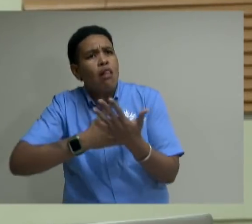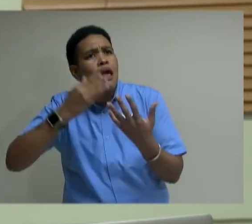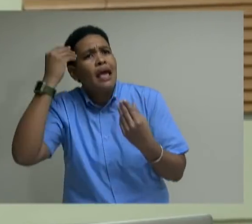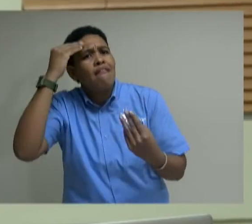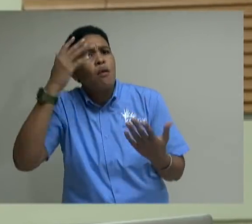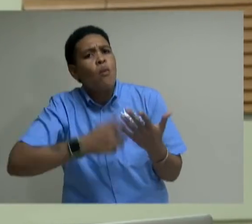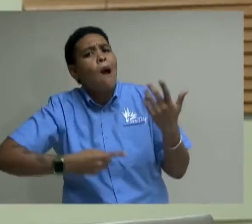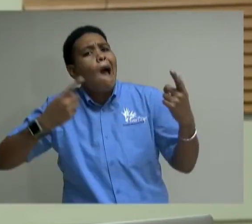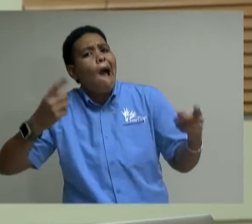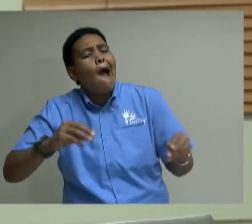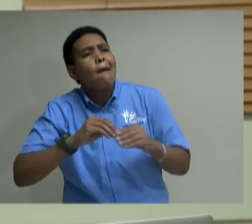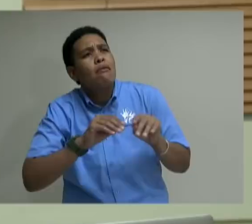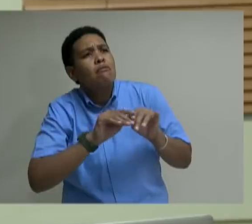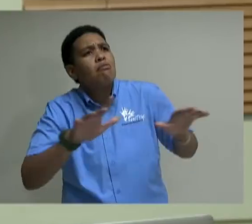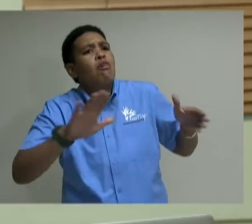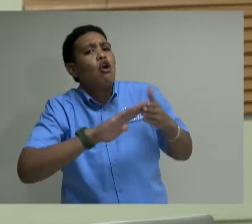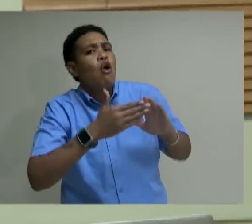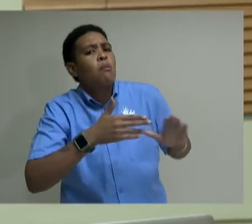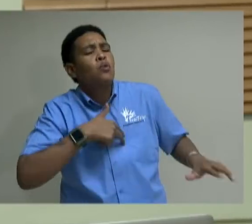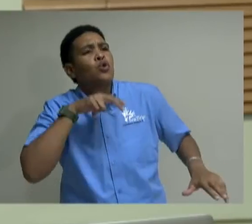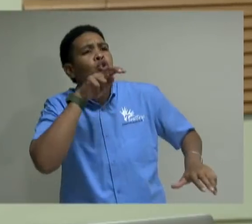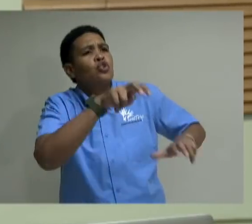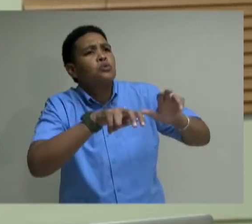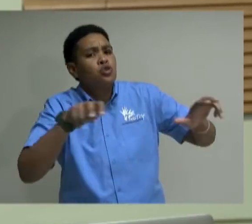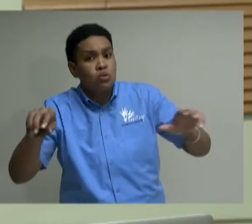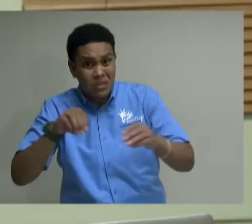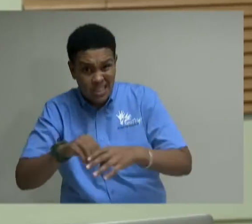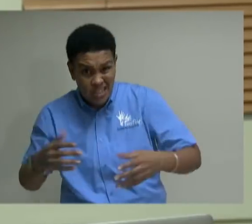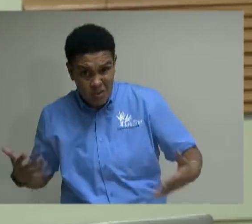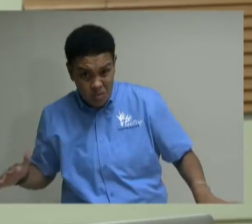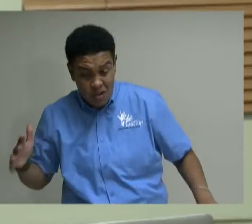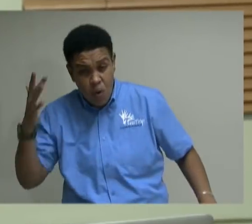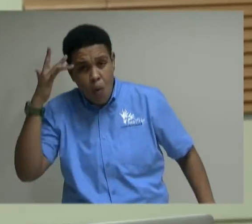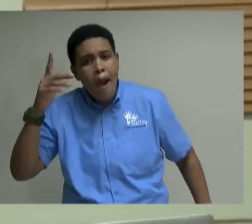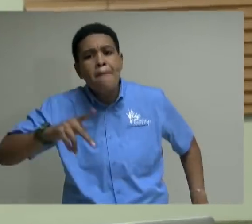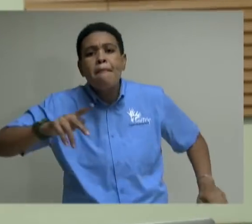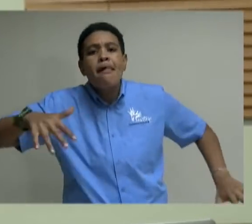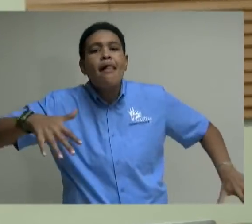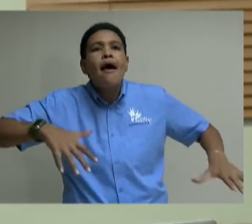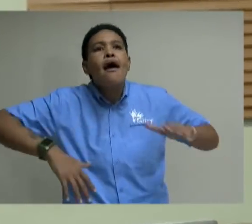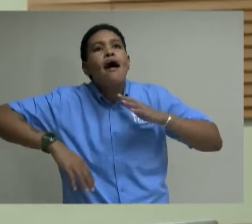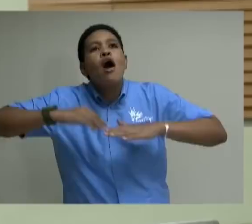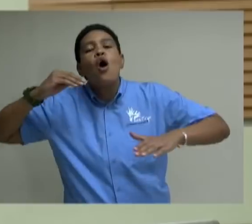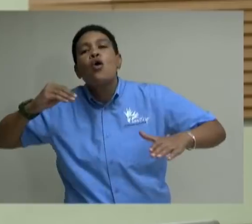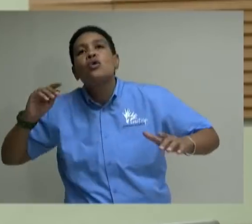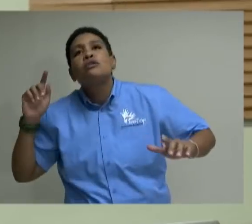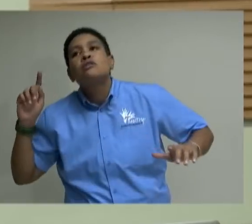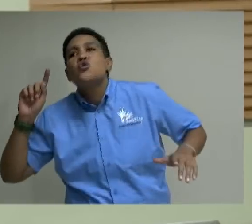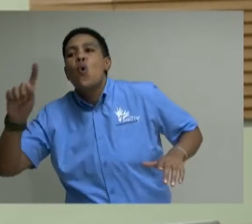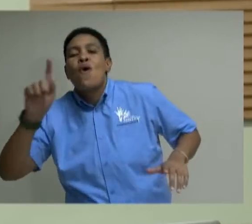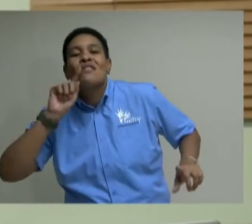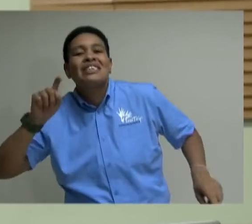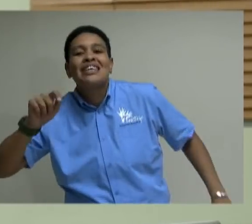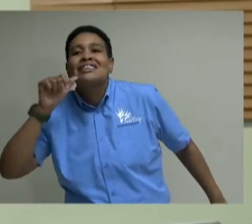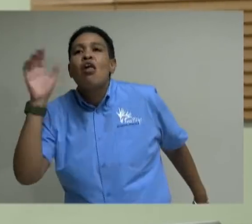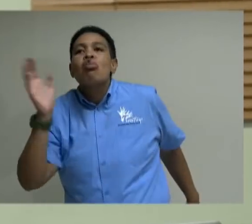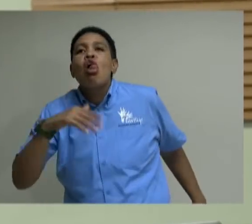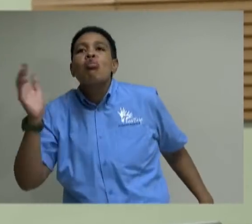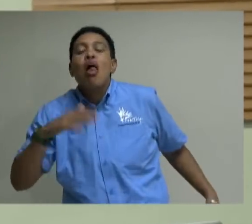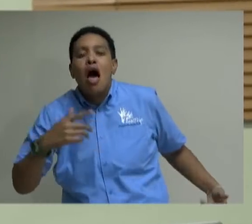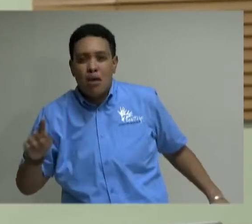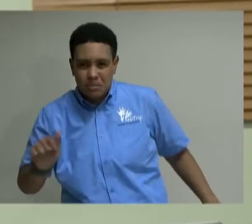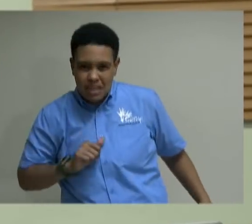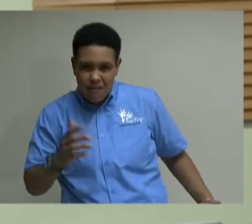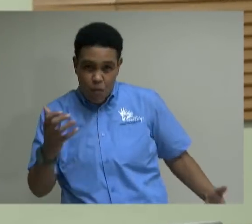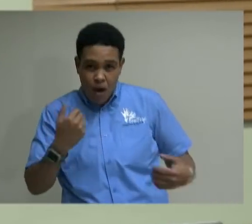in some of these communities that we have gone into, because persons are not coming out to be tested. So I just